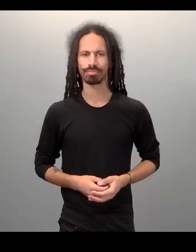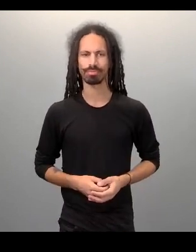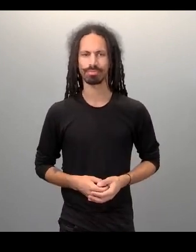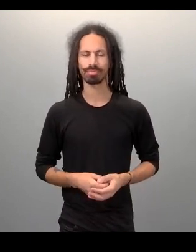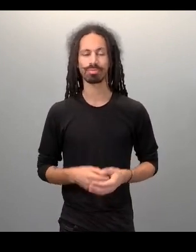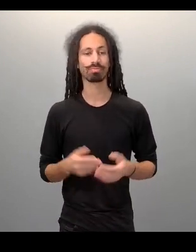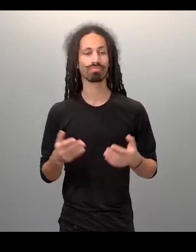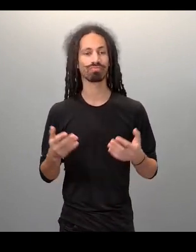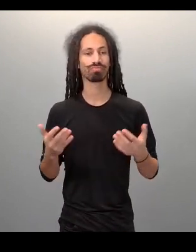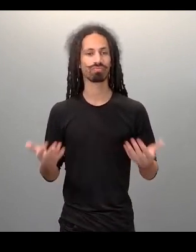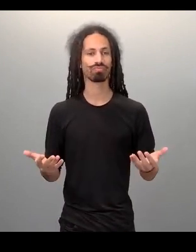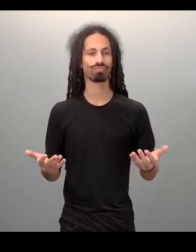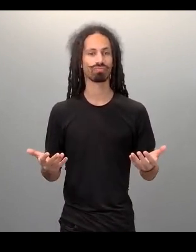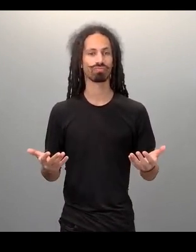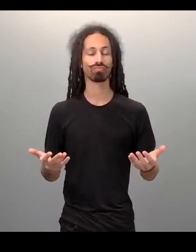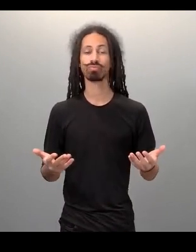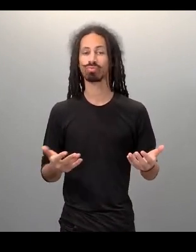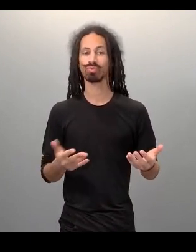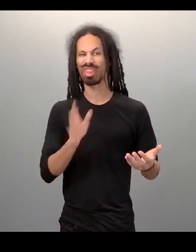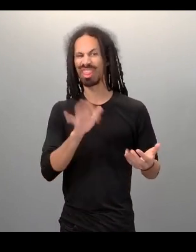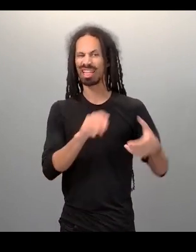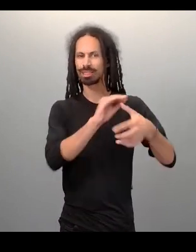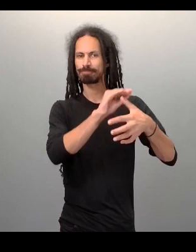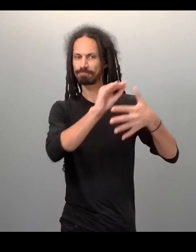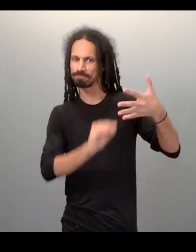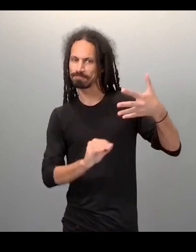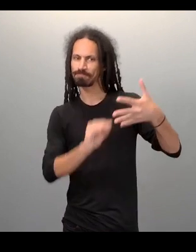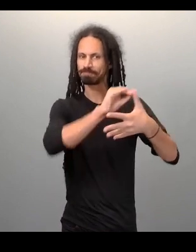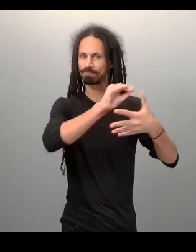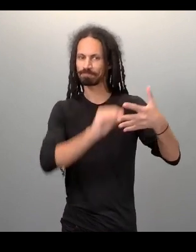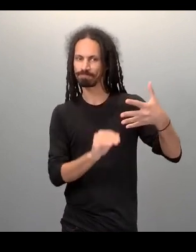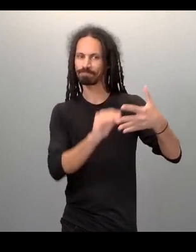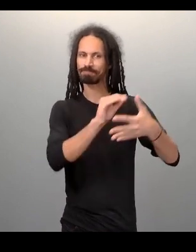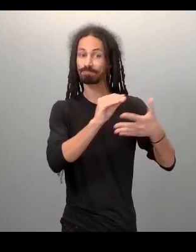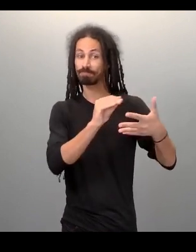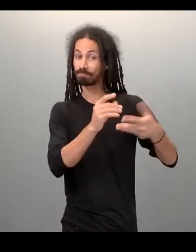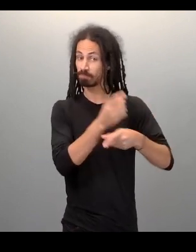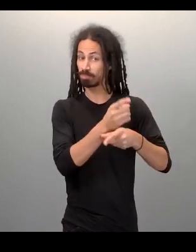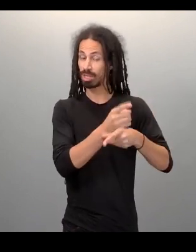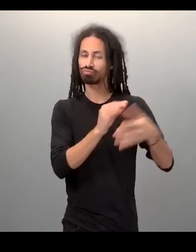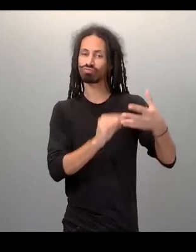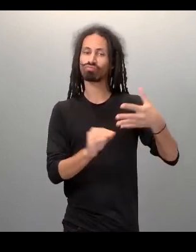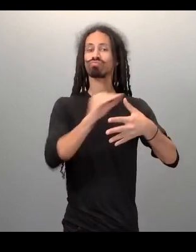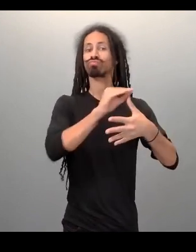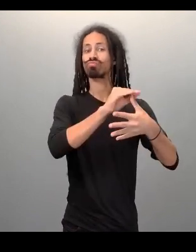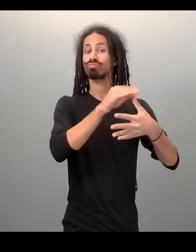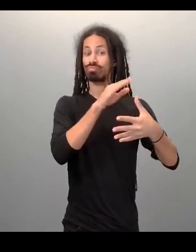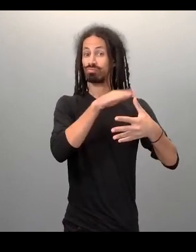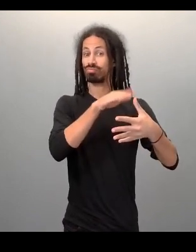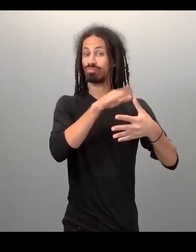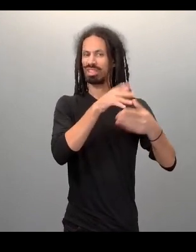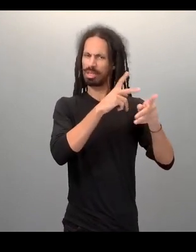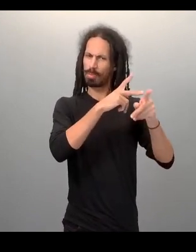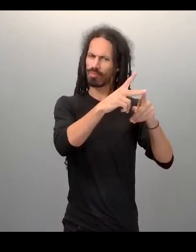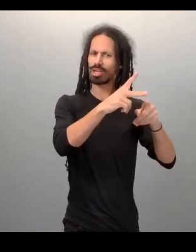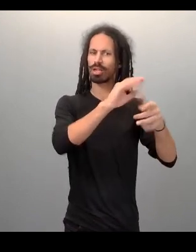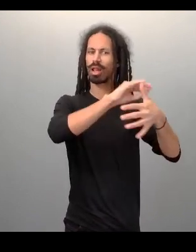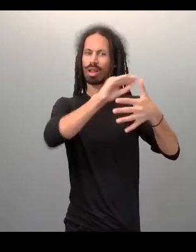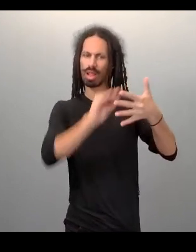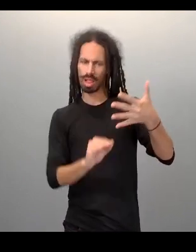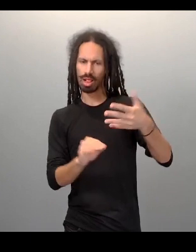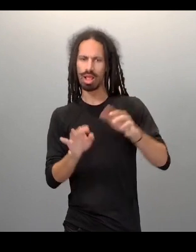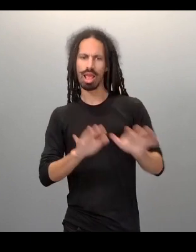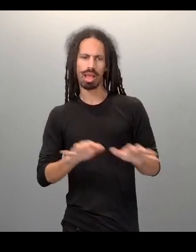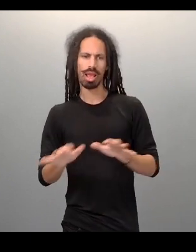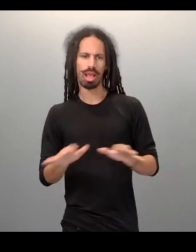is our range, right? We've got professional to casual, and then for each one, we're going to think about difference